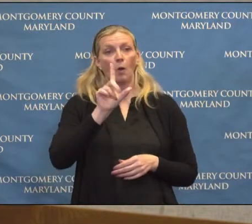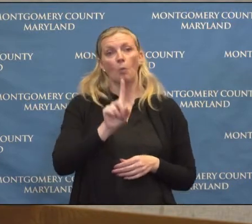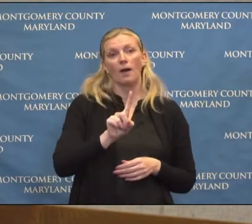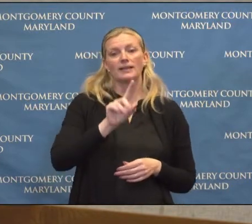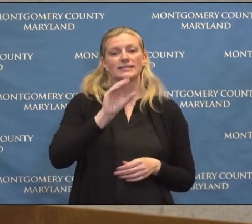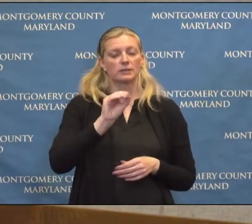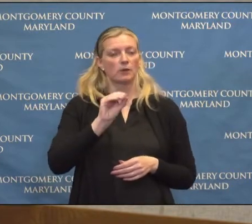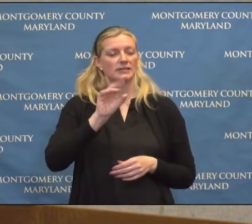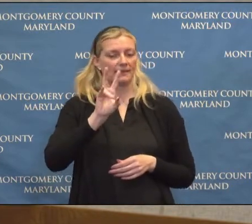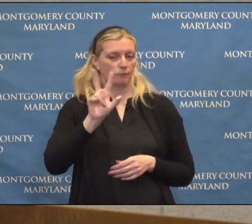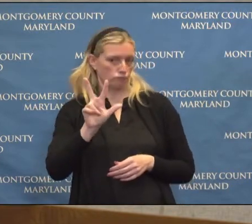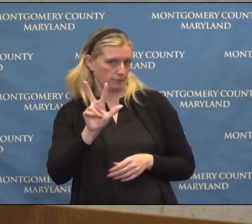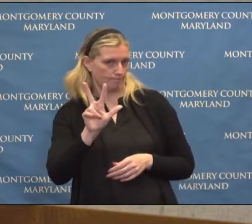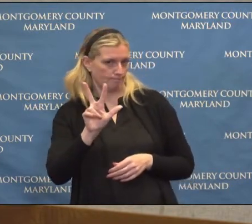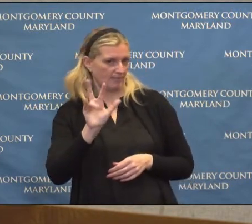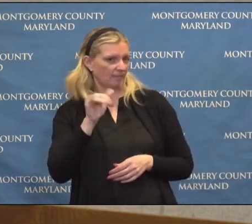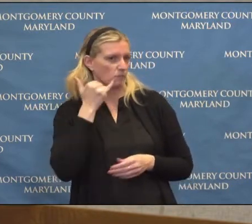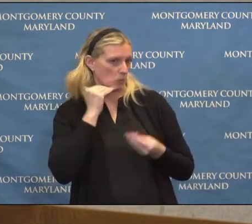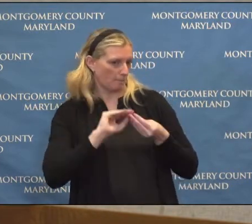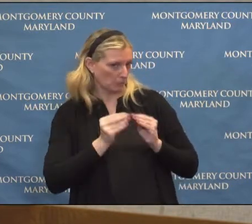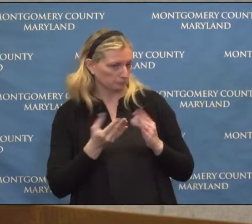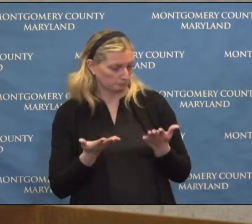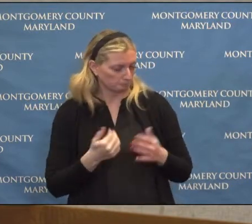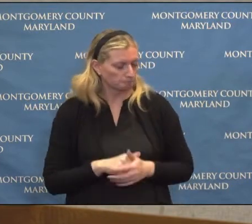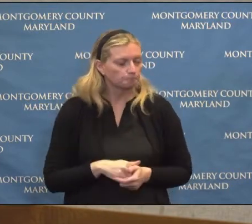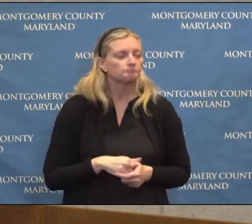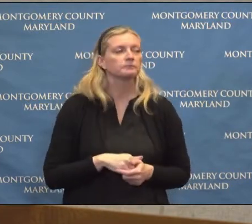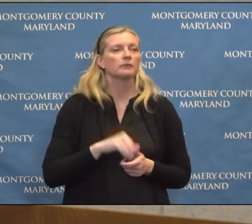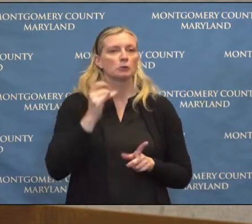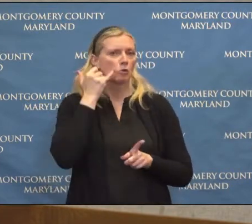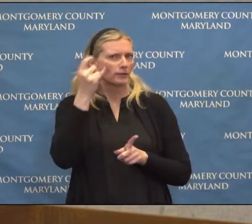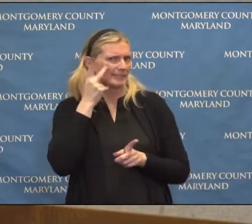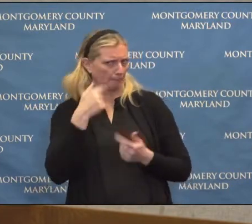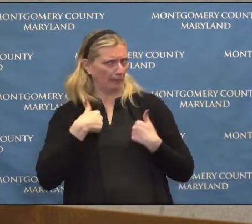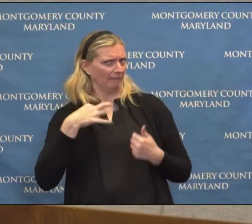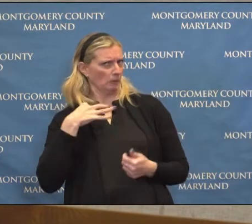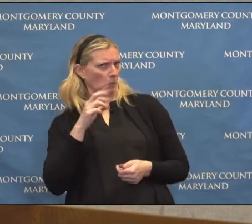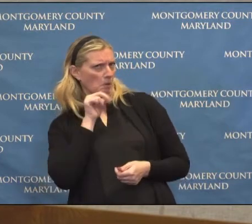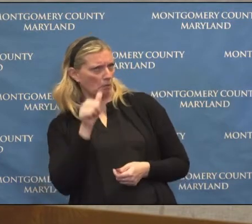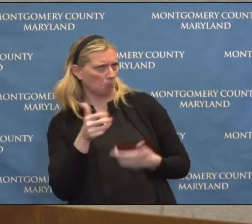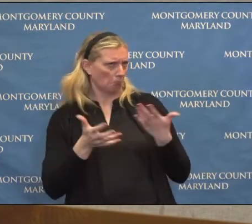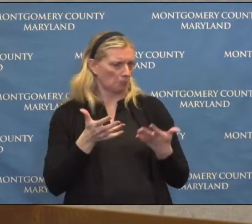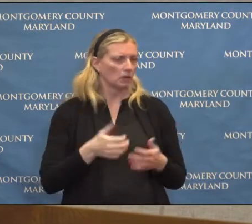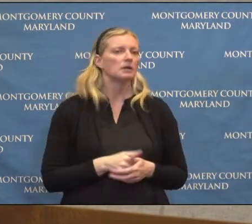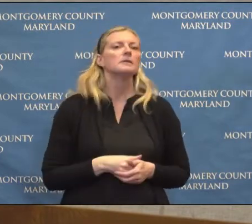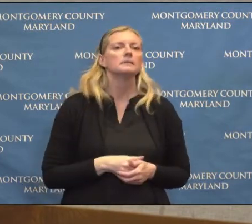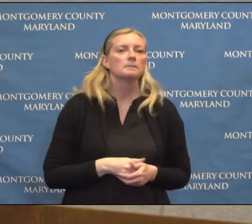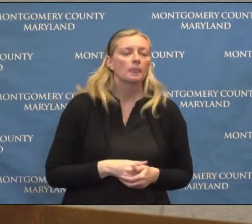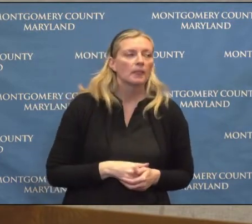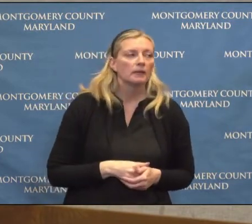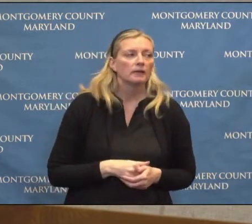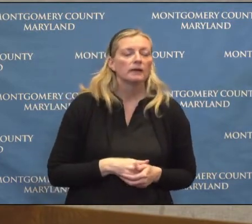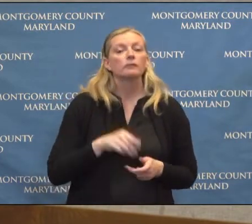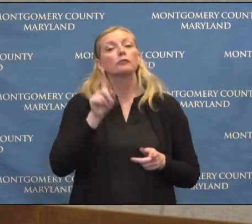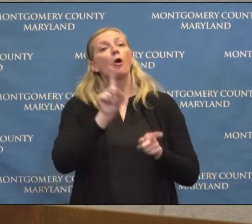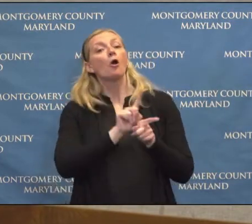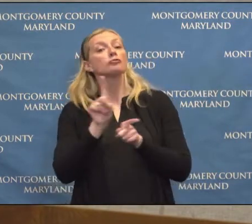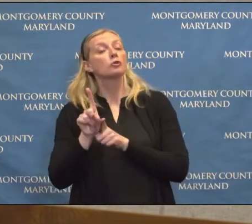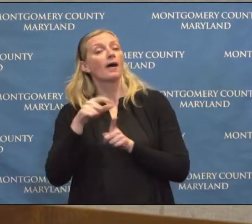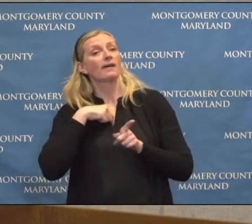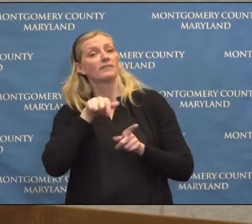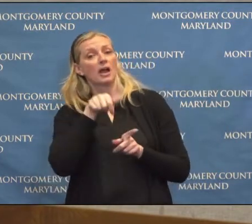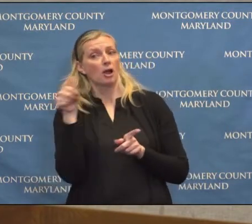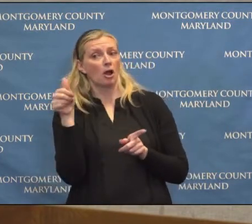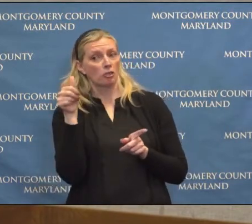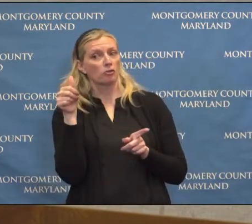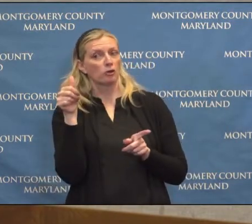240-777-1003. I also wanted to share a little information about some of the specific relief package aspects